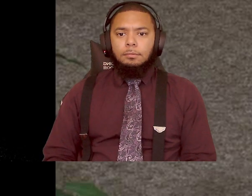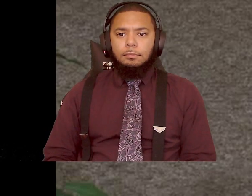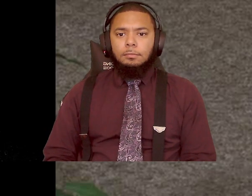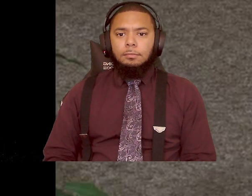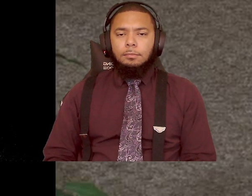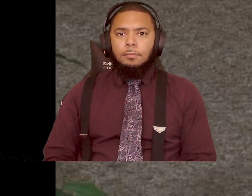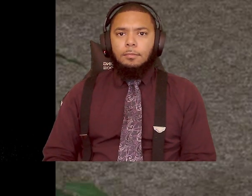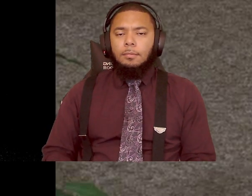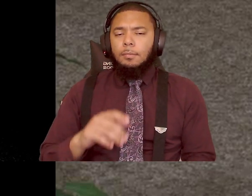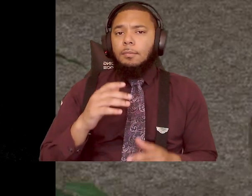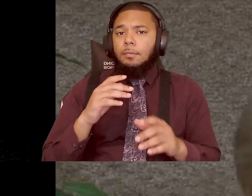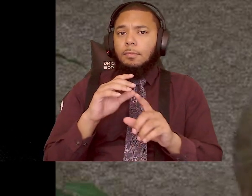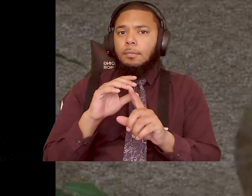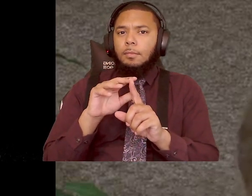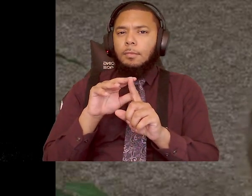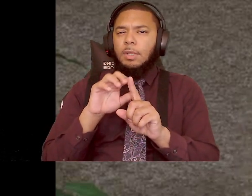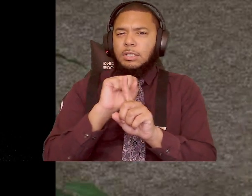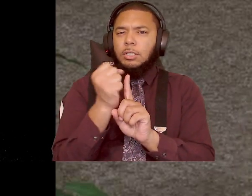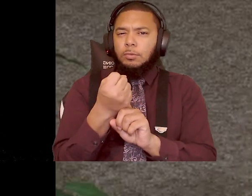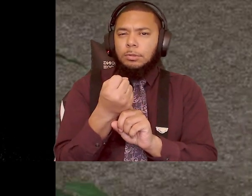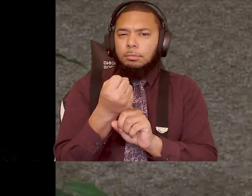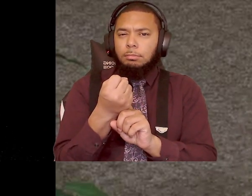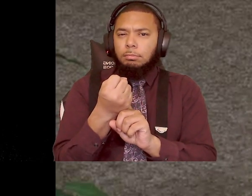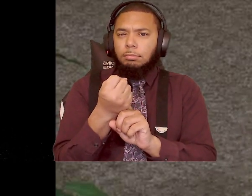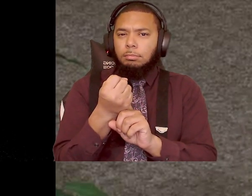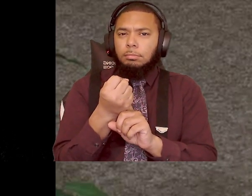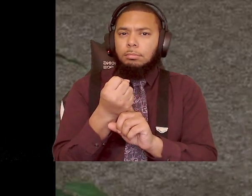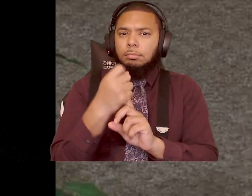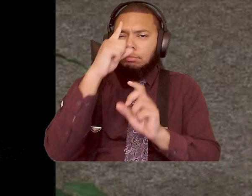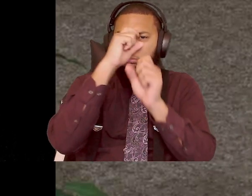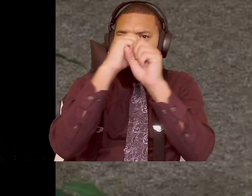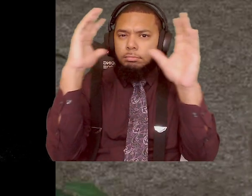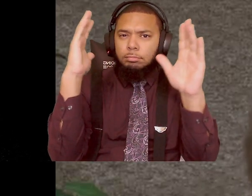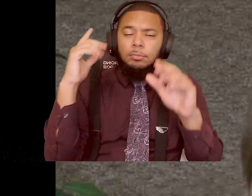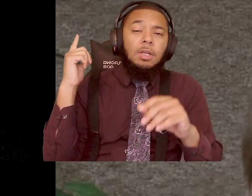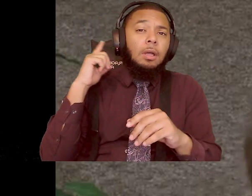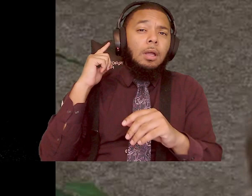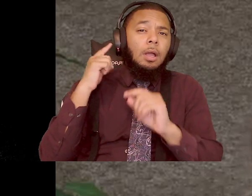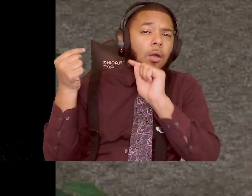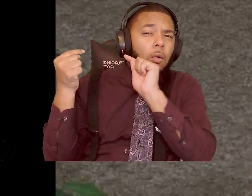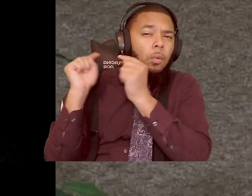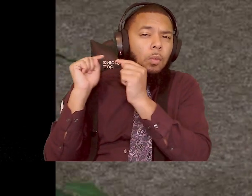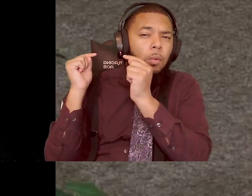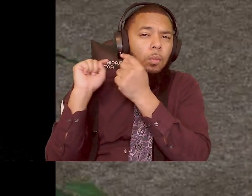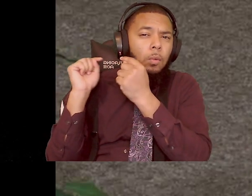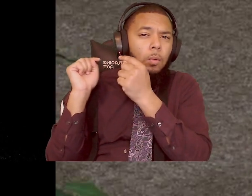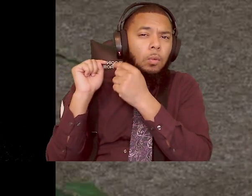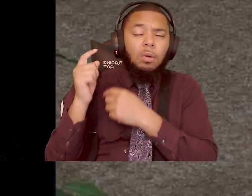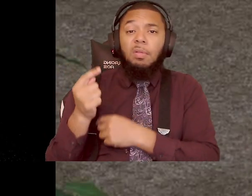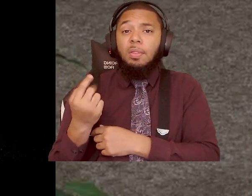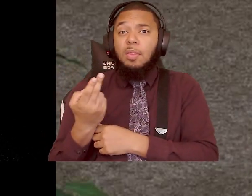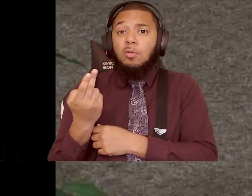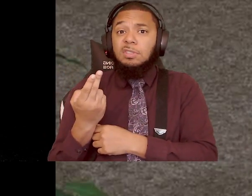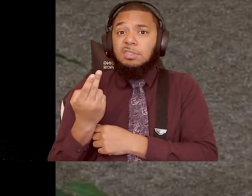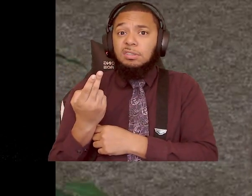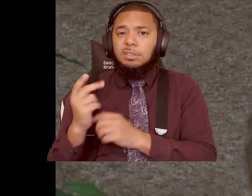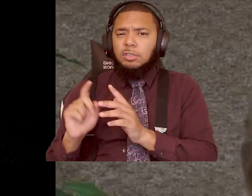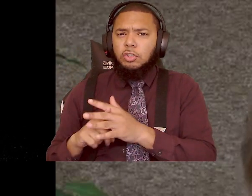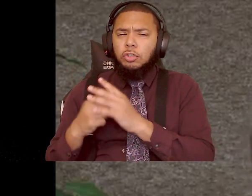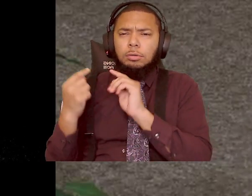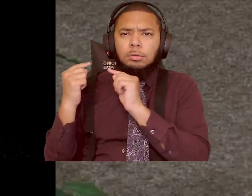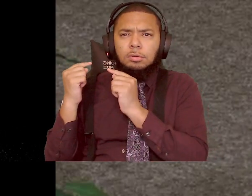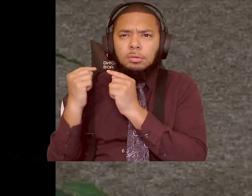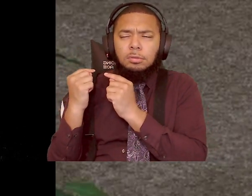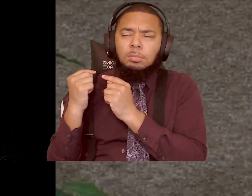So here's the scenario. Your ear starts to hurt, and it's bothering you on Thursday, and it's a